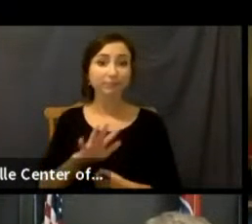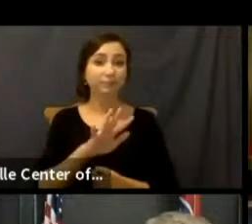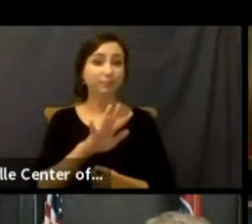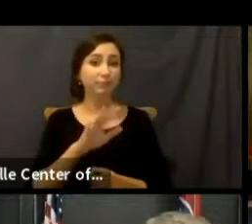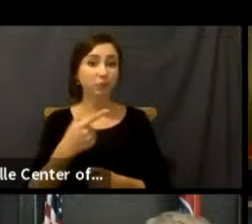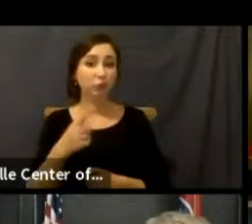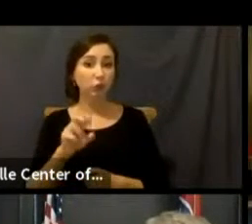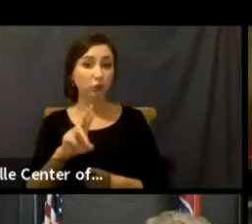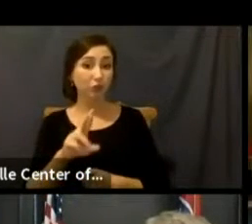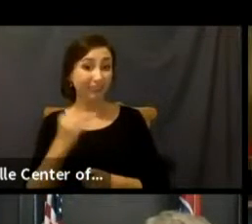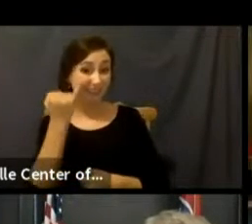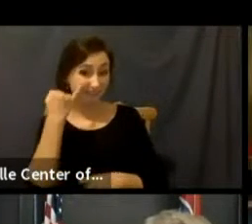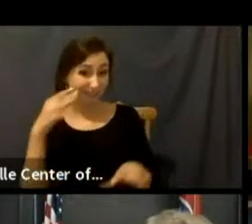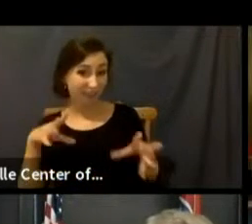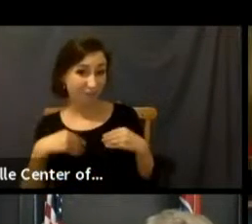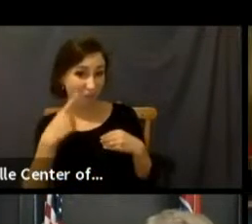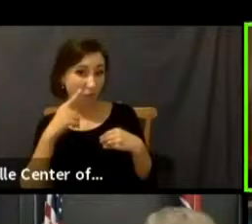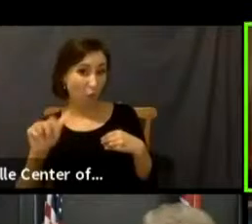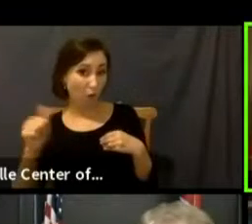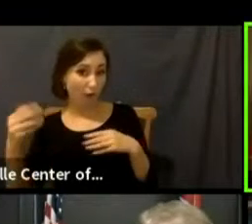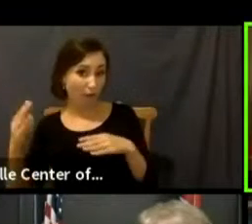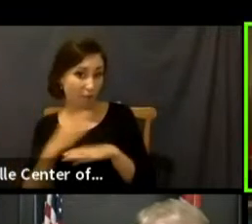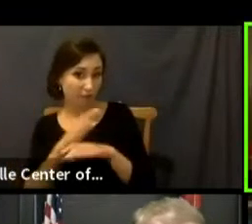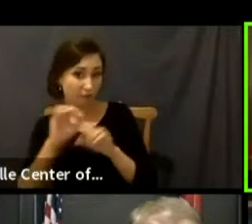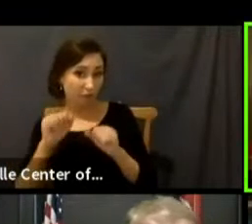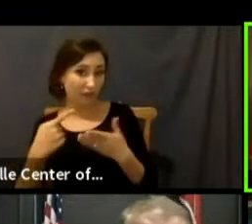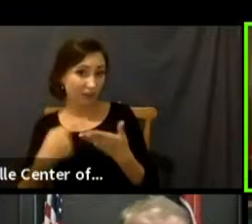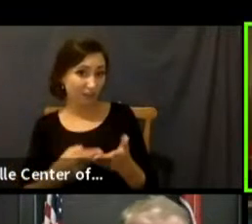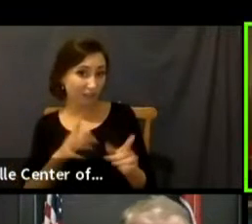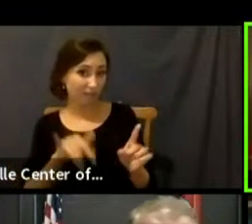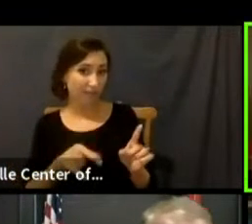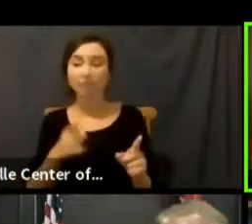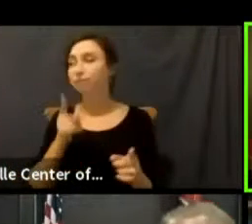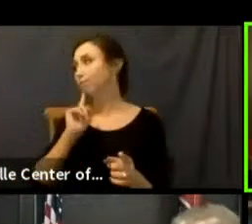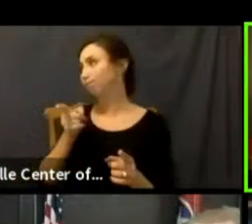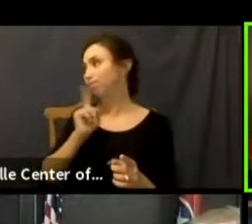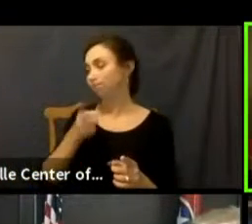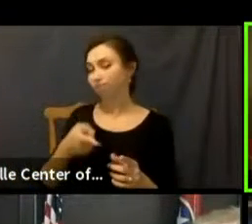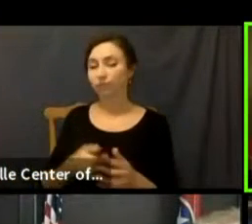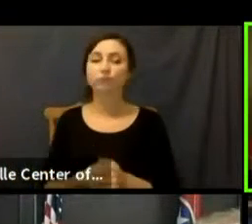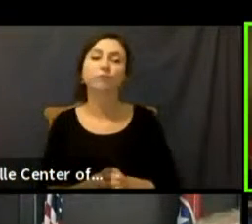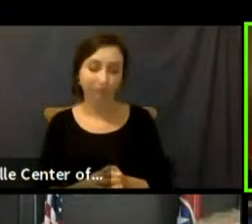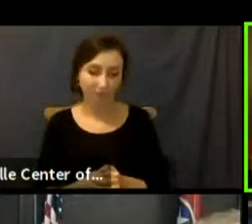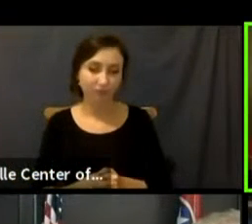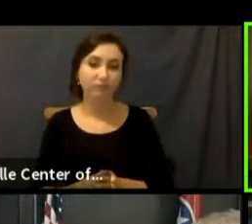okay, in other business, we could discuss. Sure. It. We perfectly. Sure. Okay.